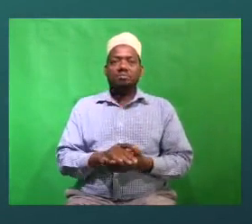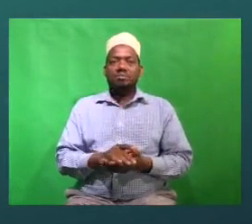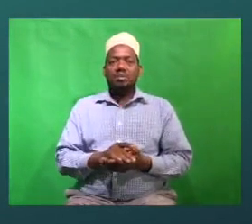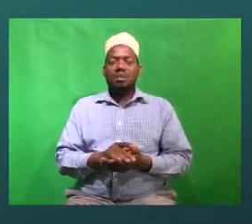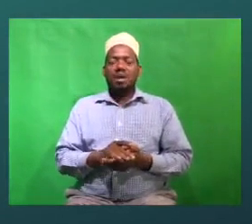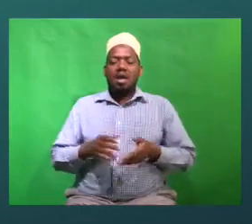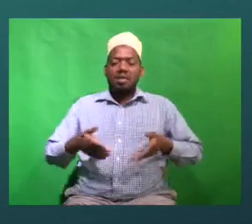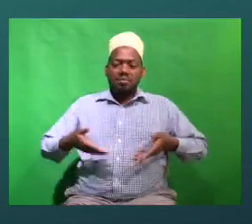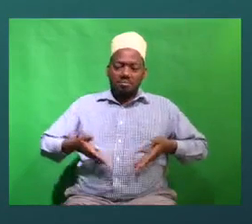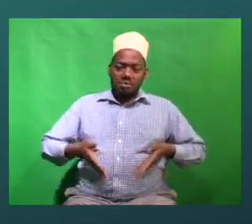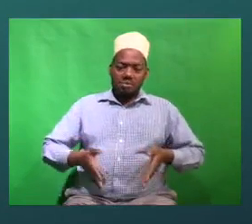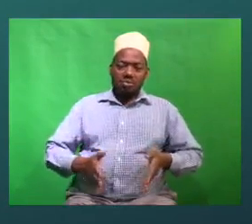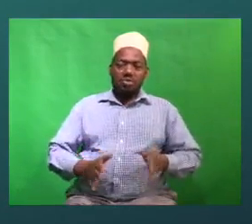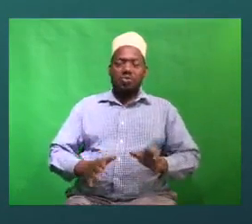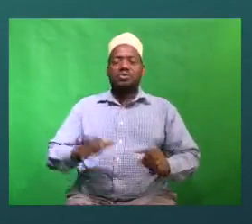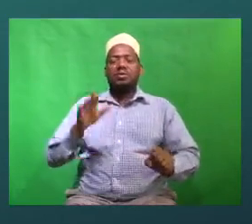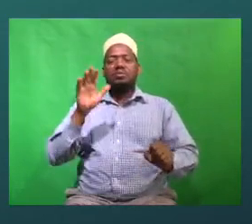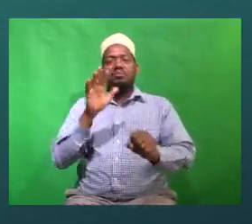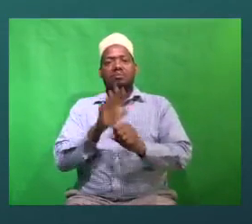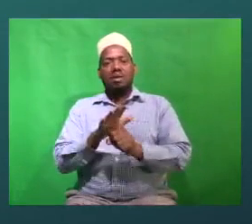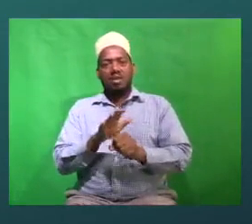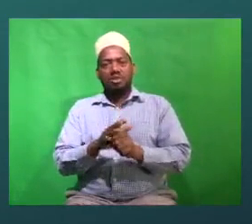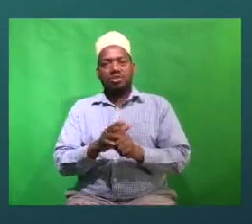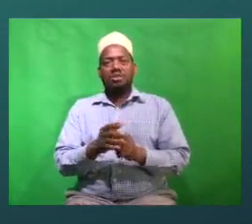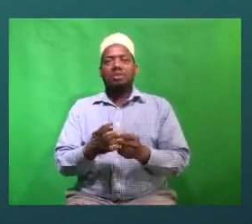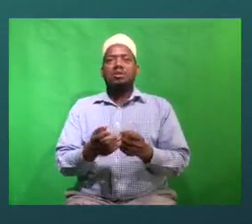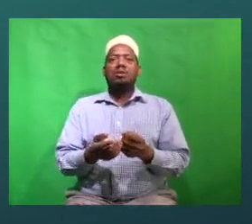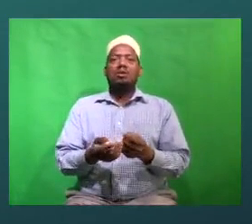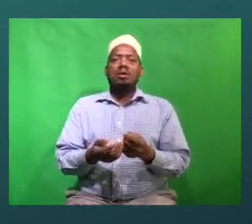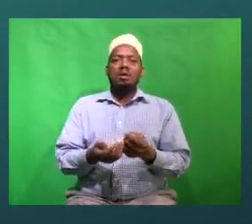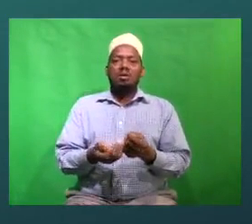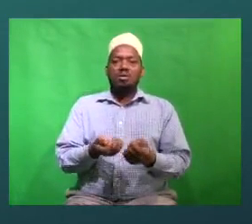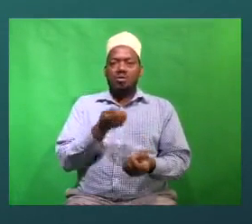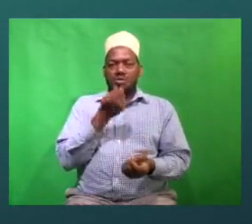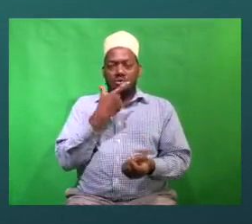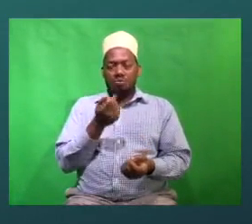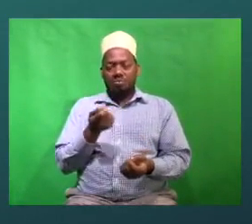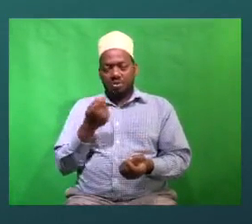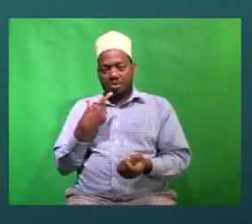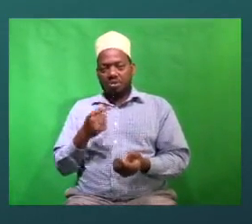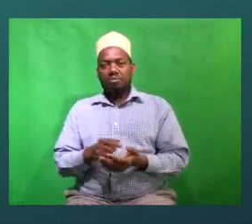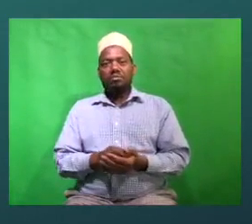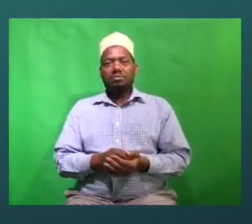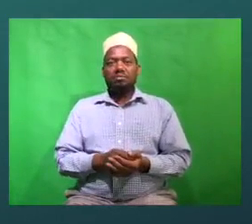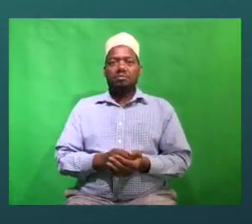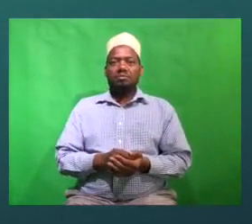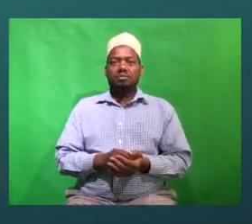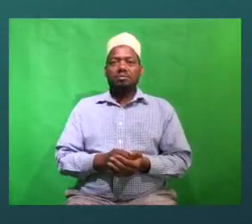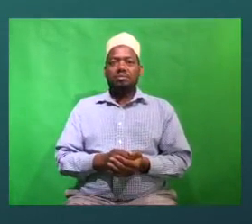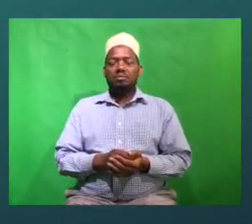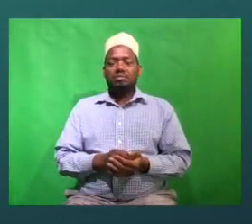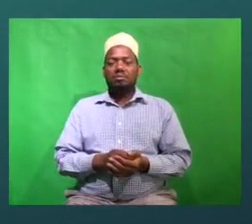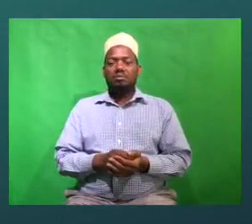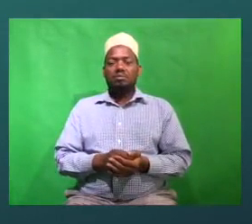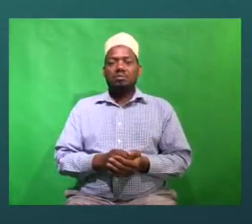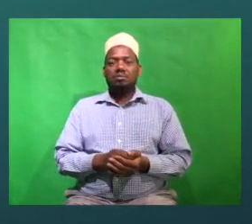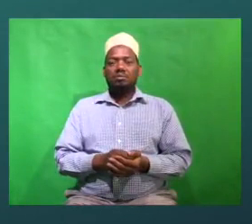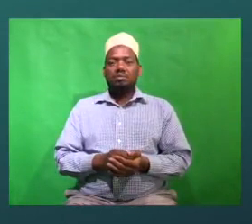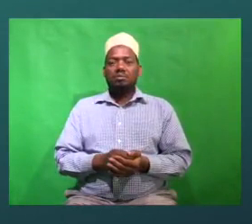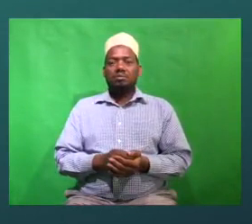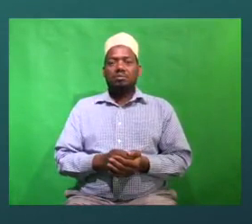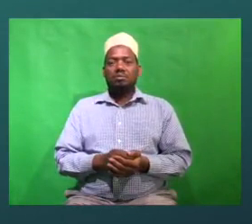who produce much crops, and the people can get food through that group of people.